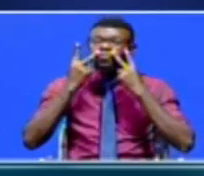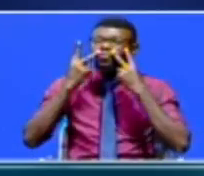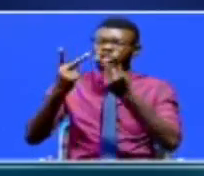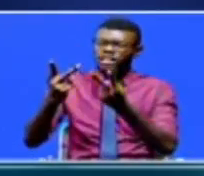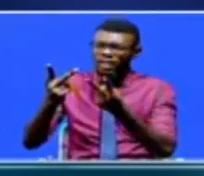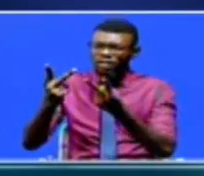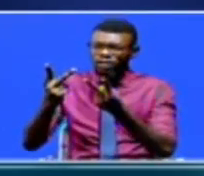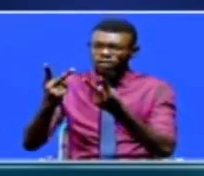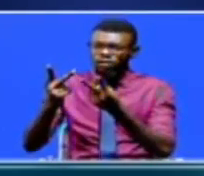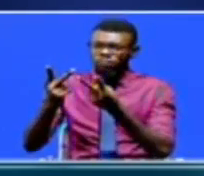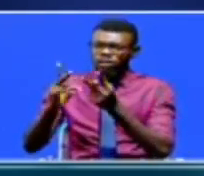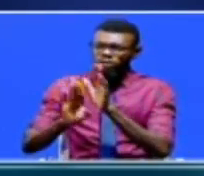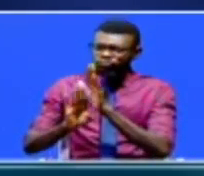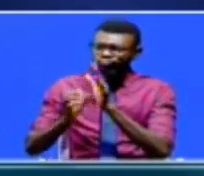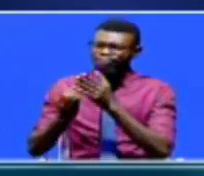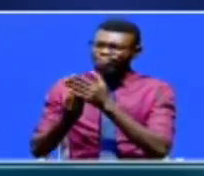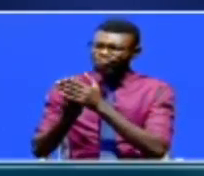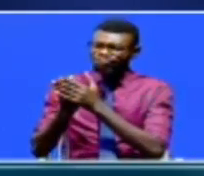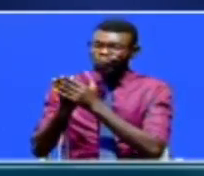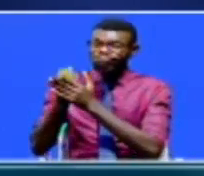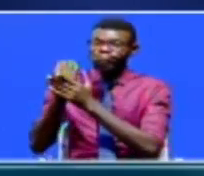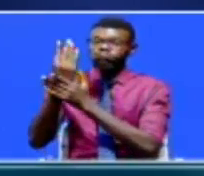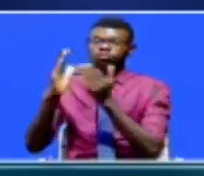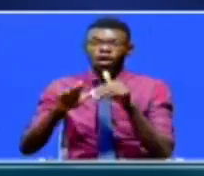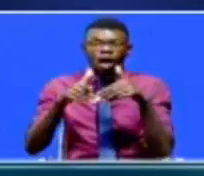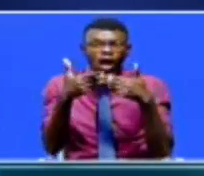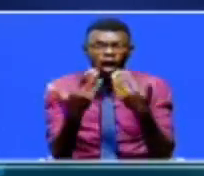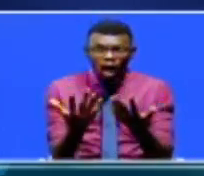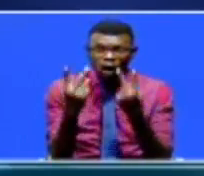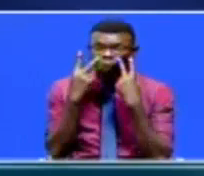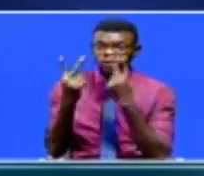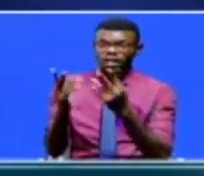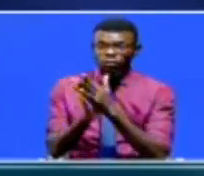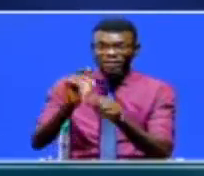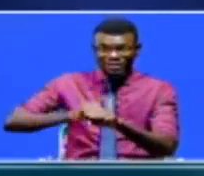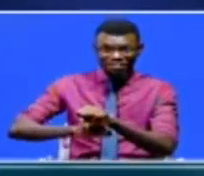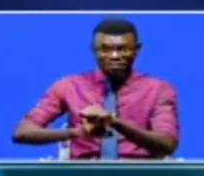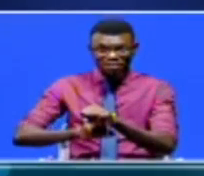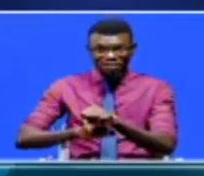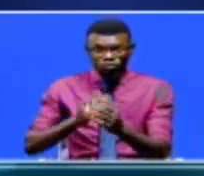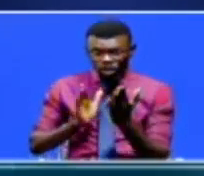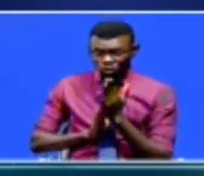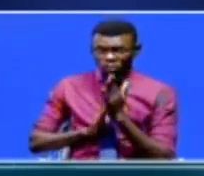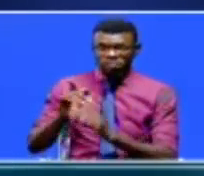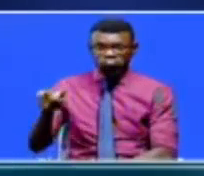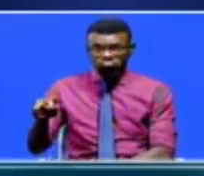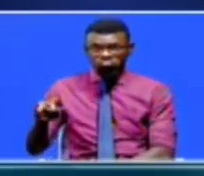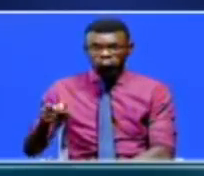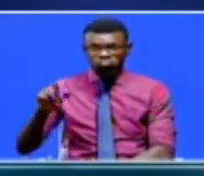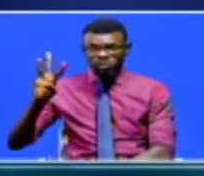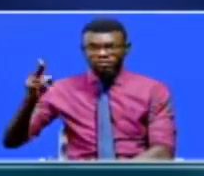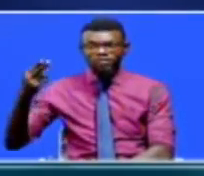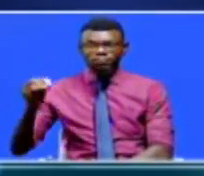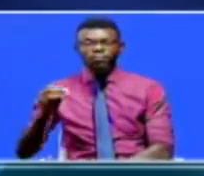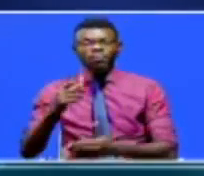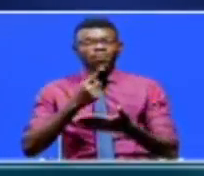growing against a specified time frame. This is the gold standard that is recommended and approved by the WHO.